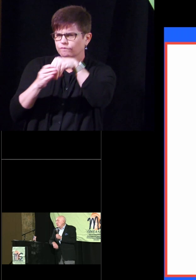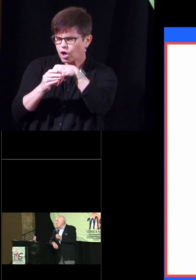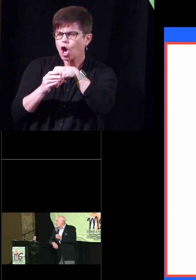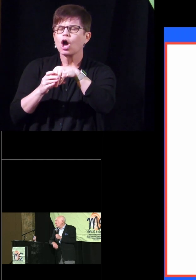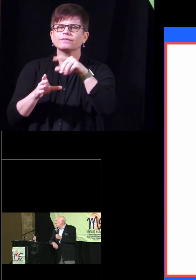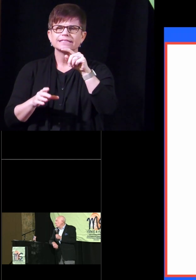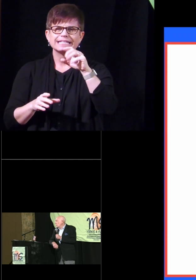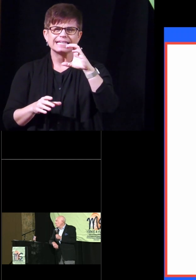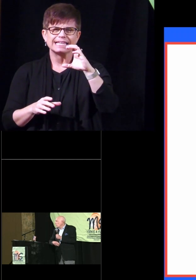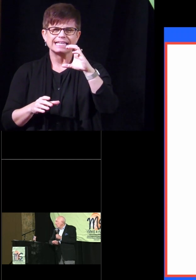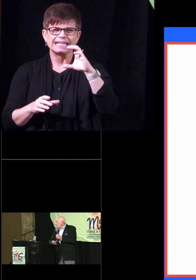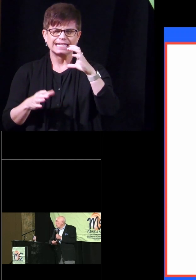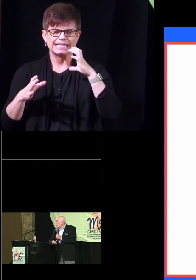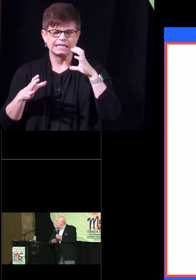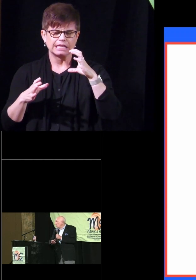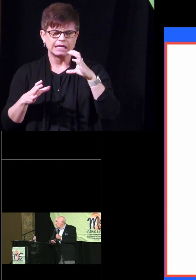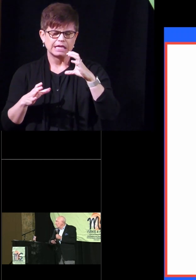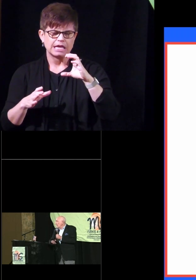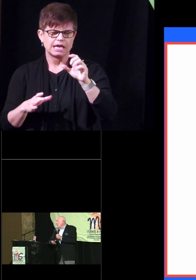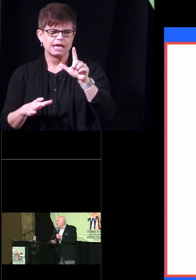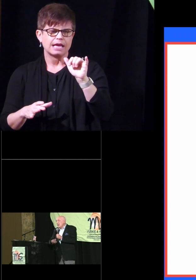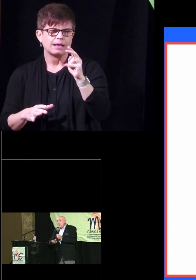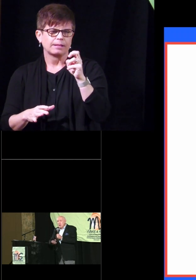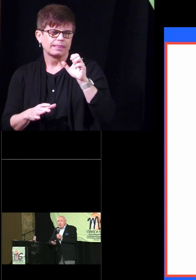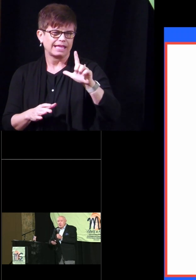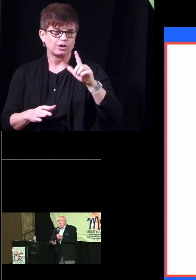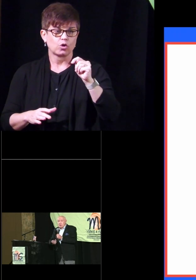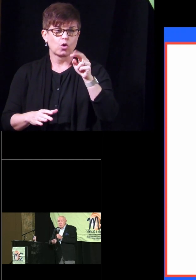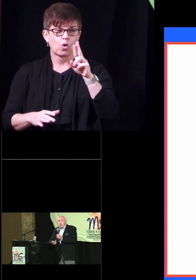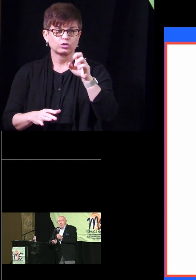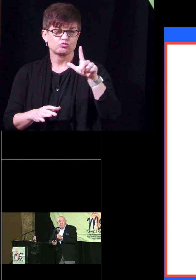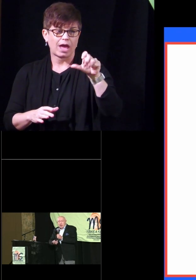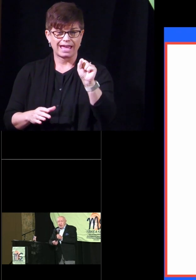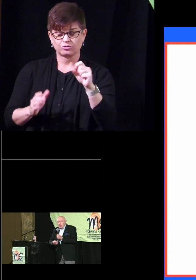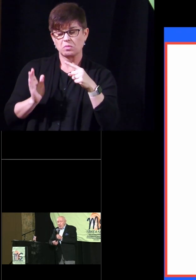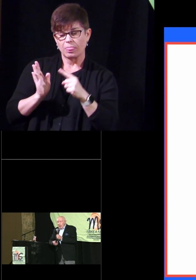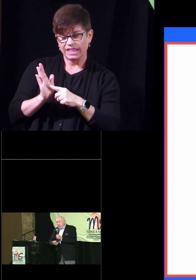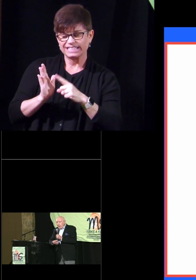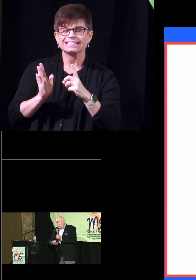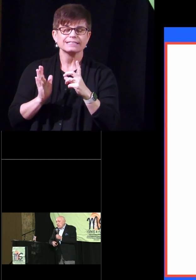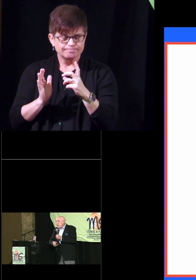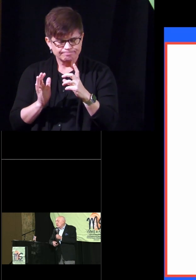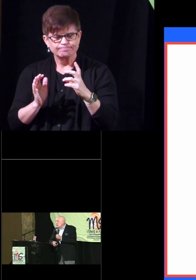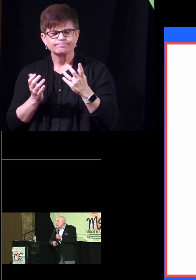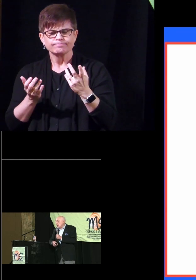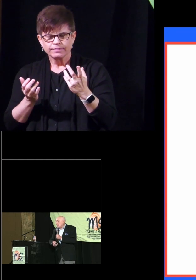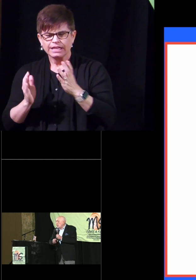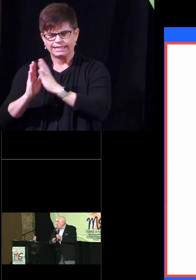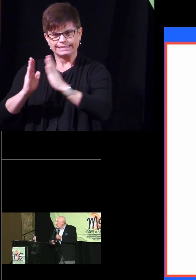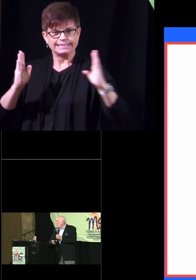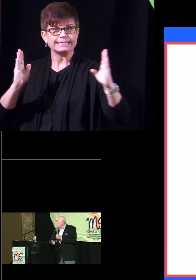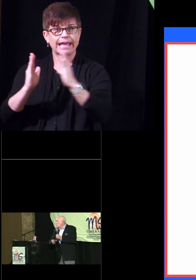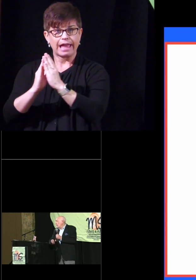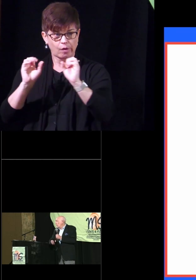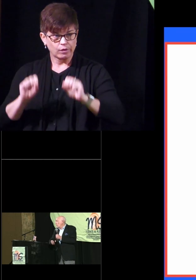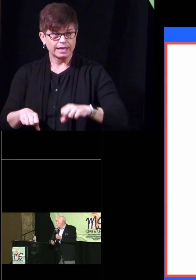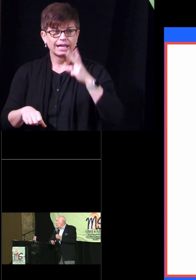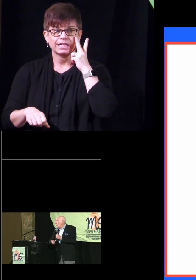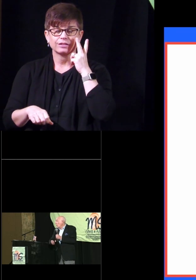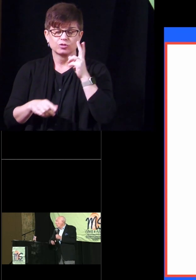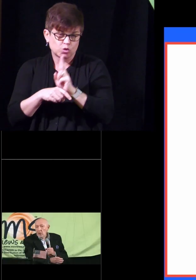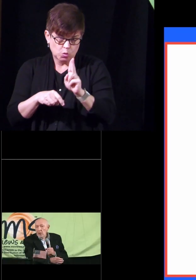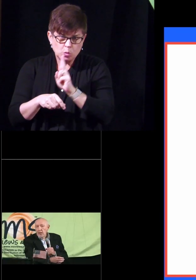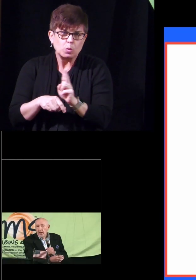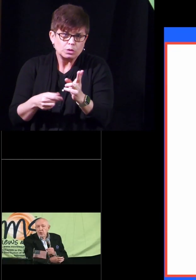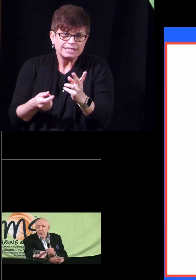EDSS is a very important scale that we use. It's an imperfect scale. It's not a great scale because, as you can see, it predominantly is dependent